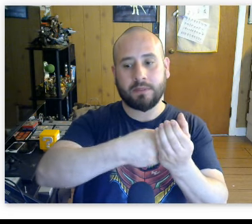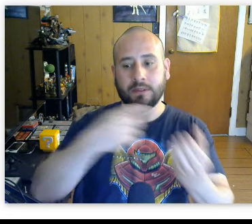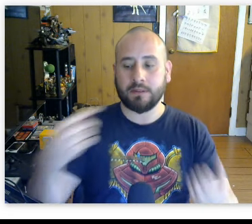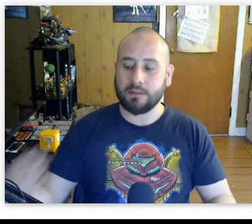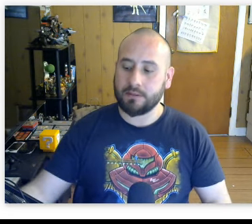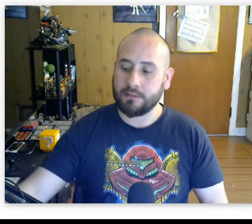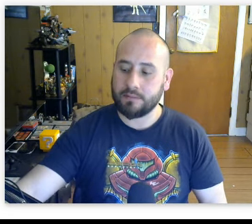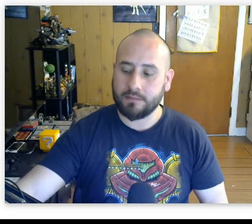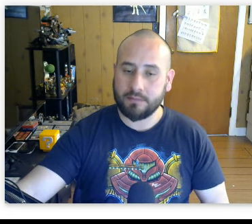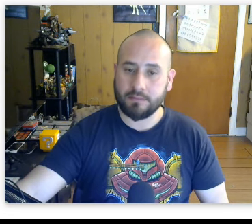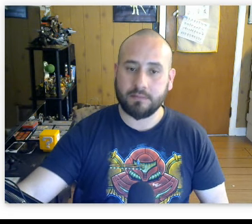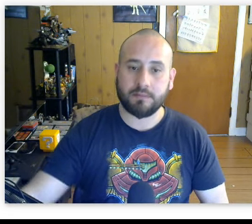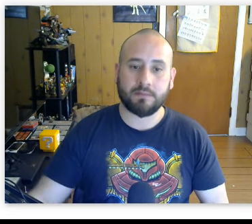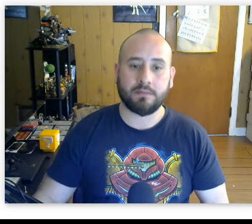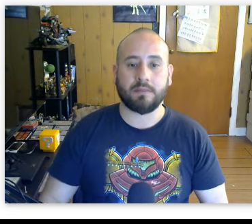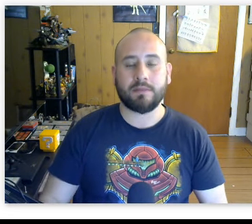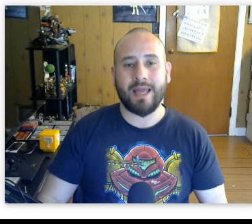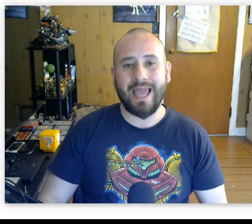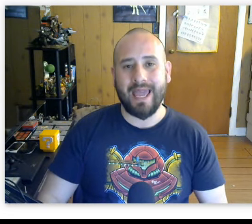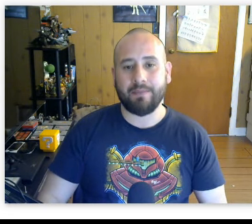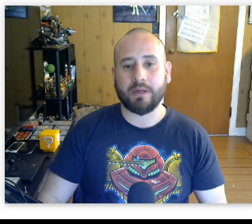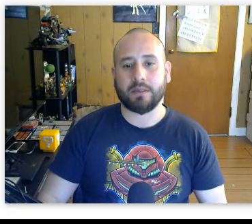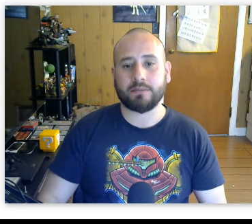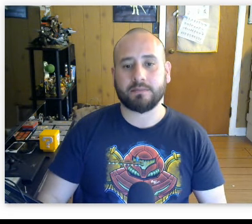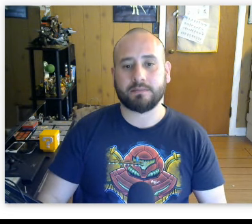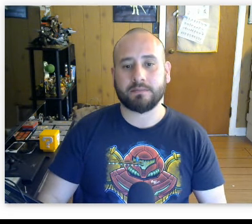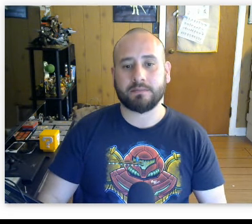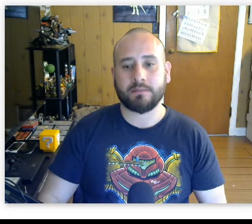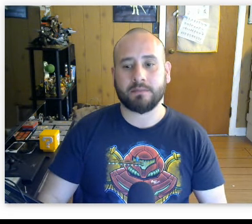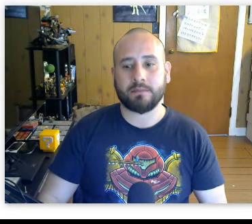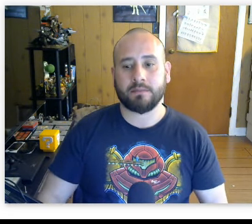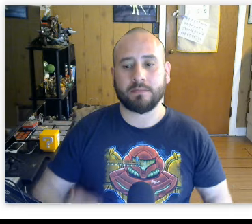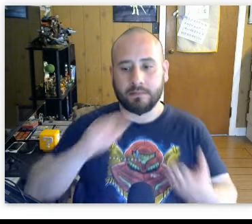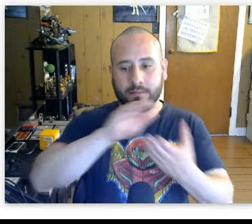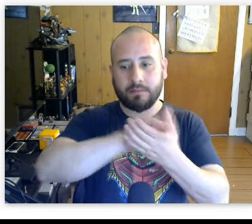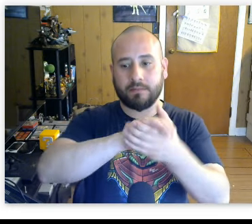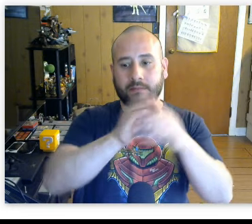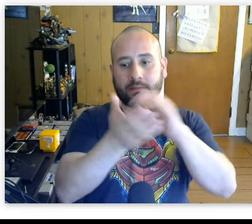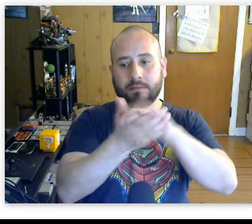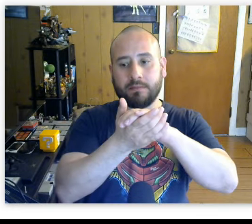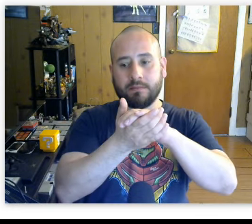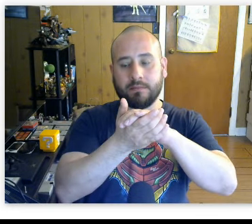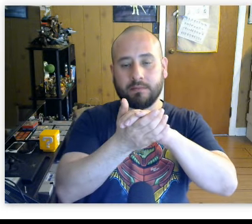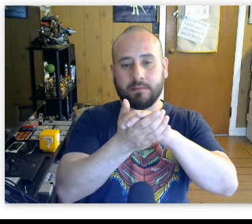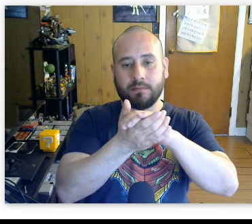Hamburger.